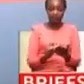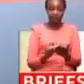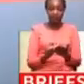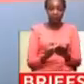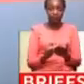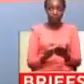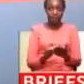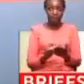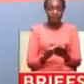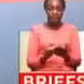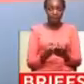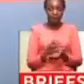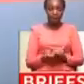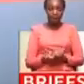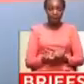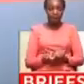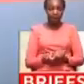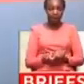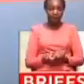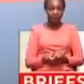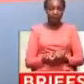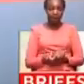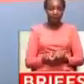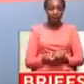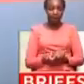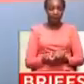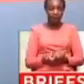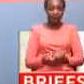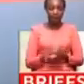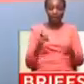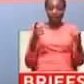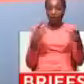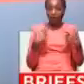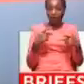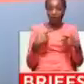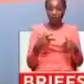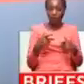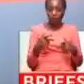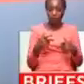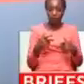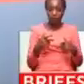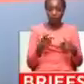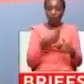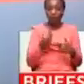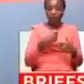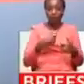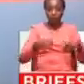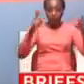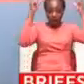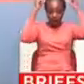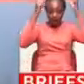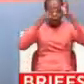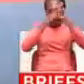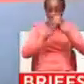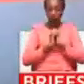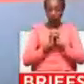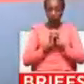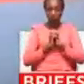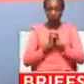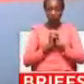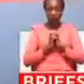lot of these guys who are really deep in witchcraft, they pose like, he posed like a Muslim. He looked,